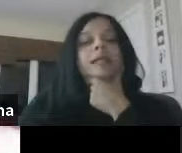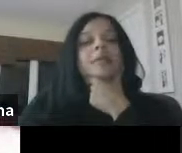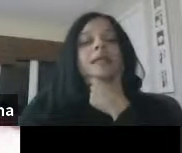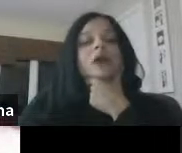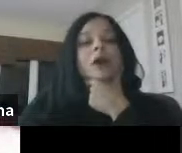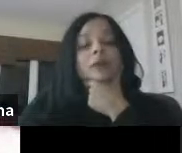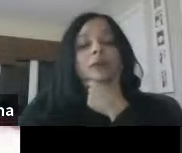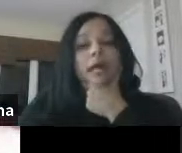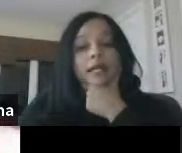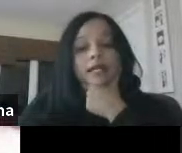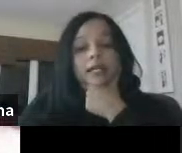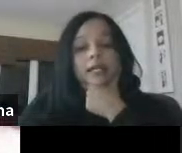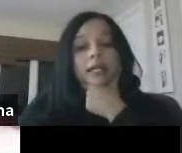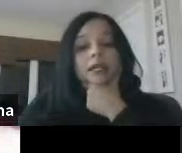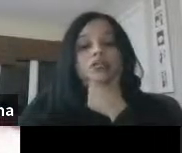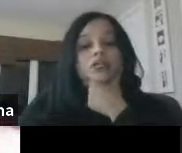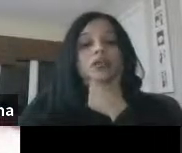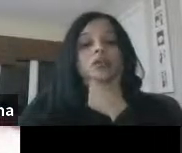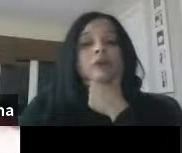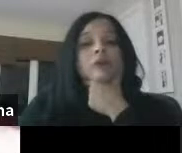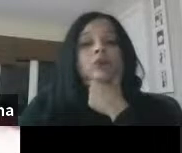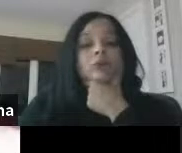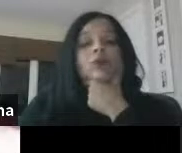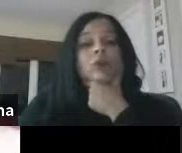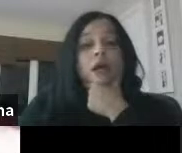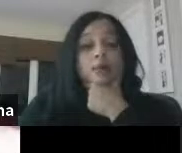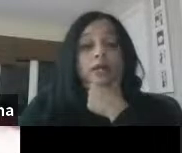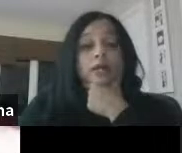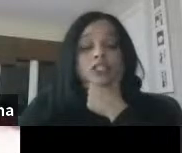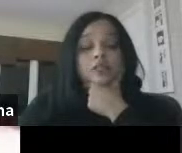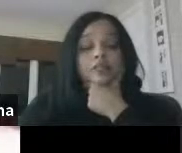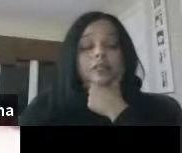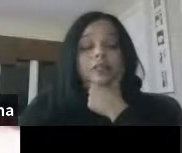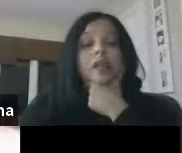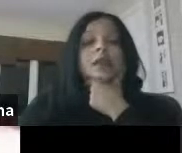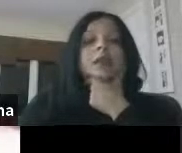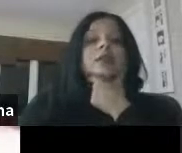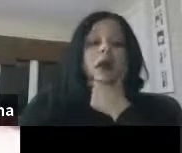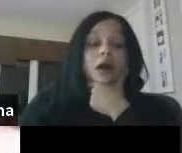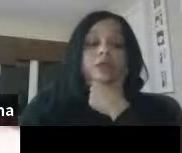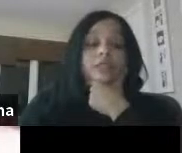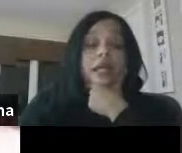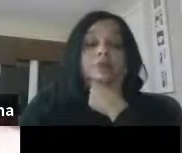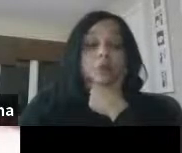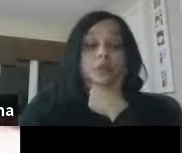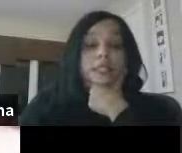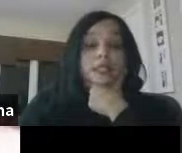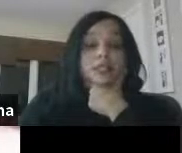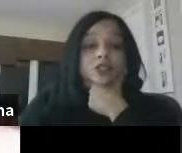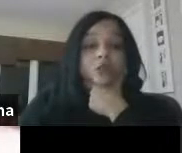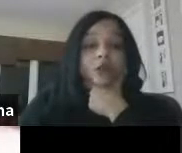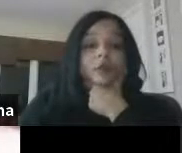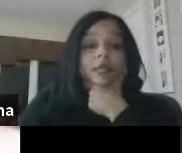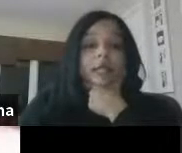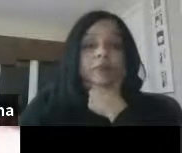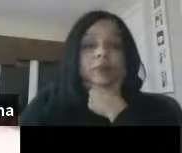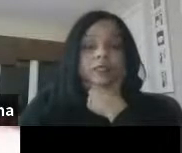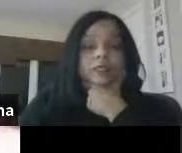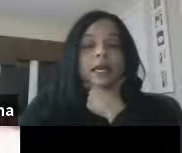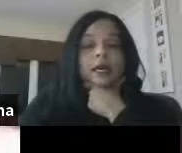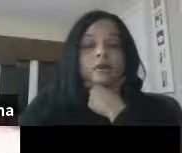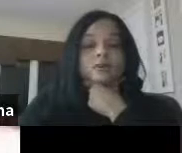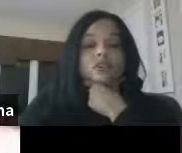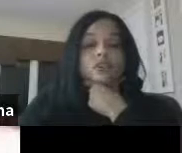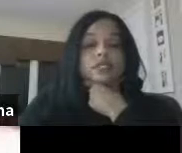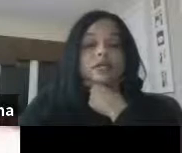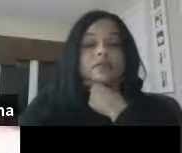but can it be automatic so that you have room for comprehension? Oftentimes when we see issues with rapid naming,